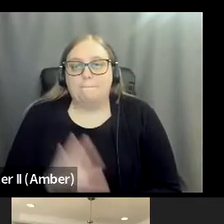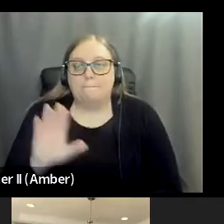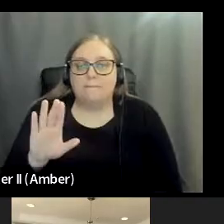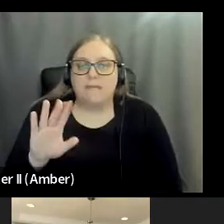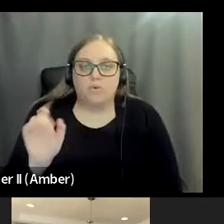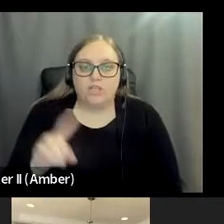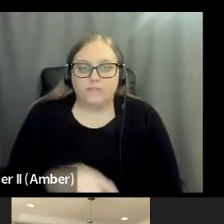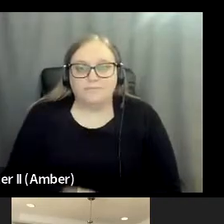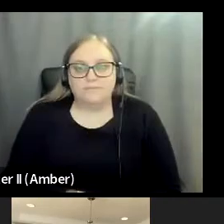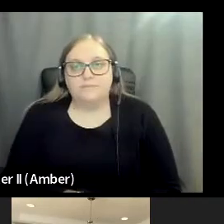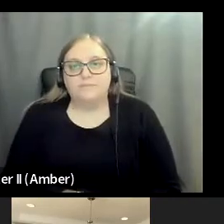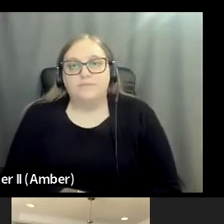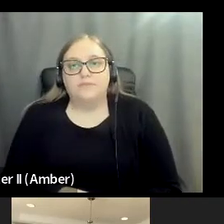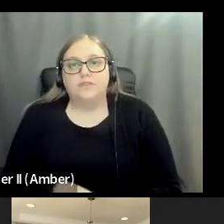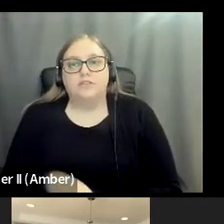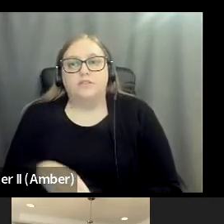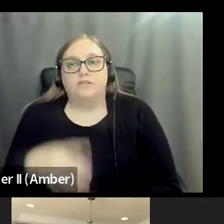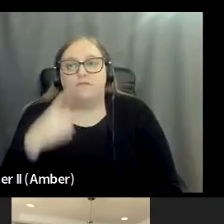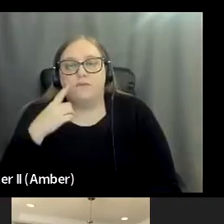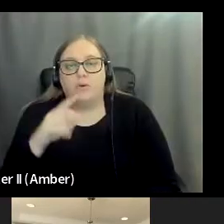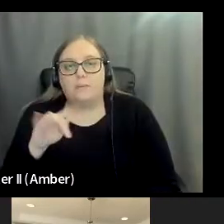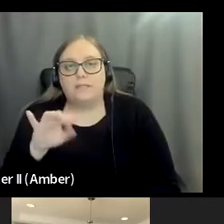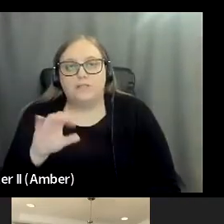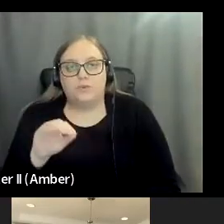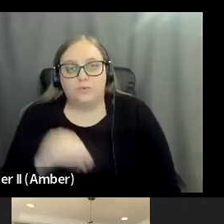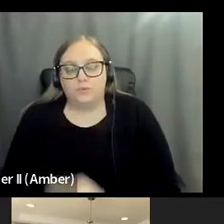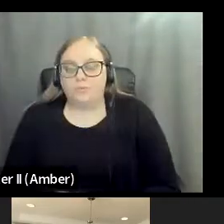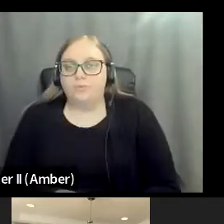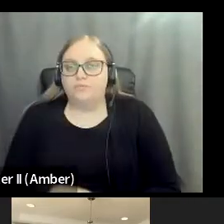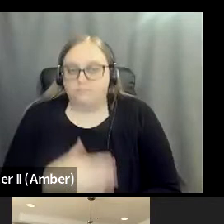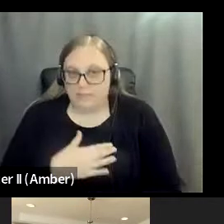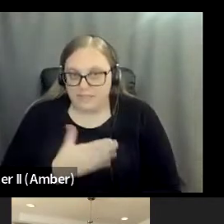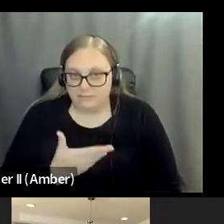question of Councilmember Pinto. please.